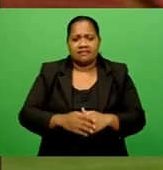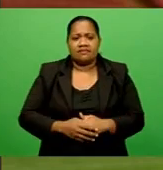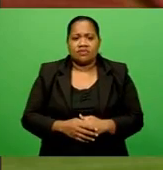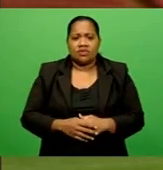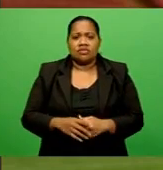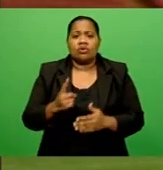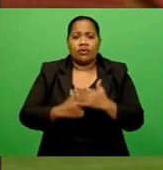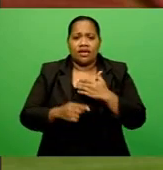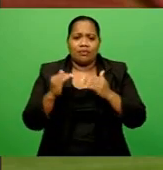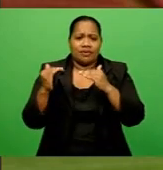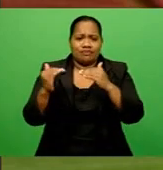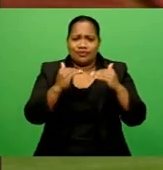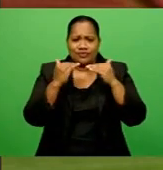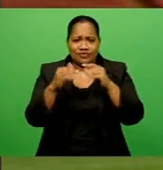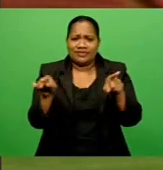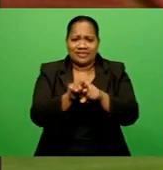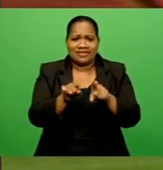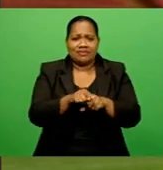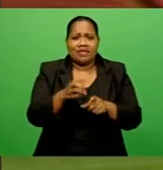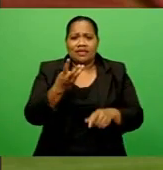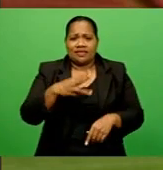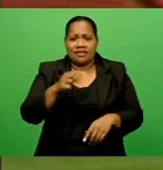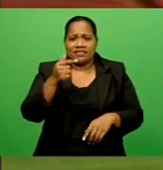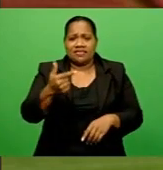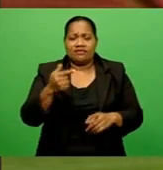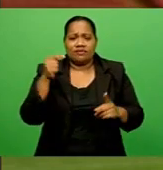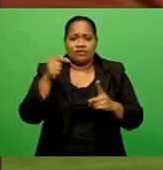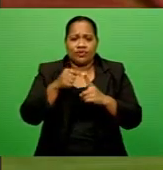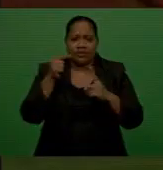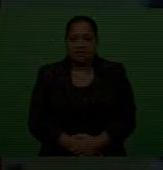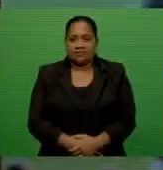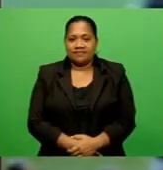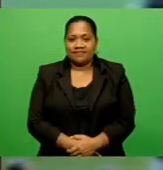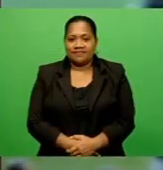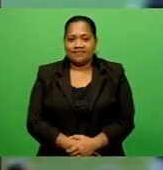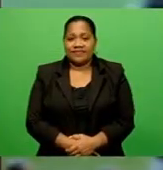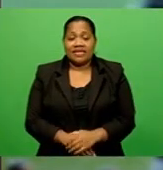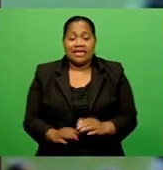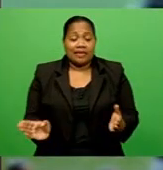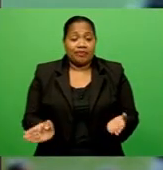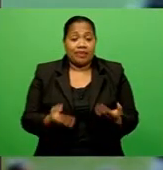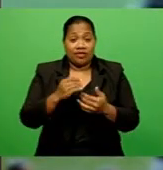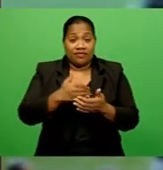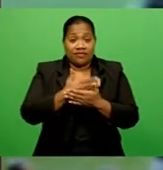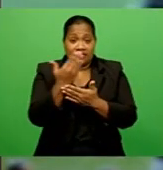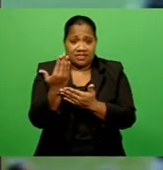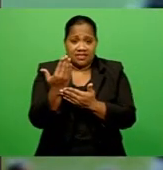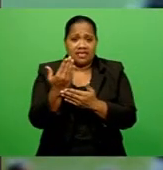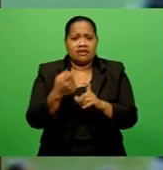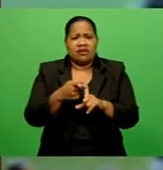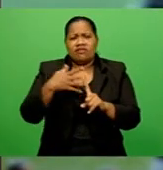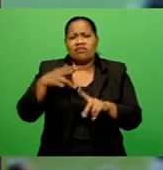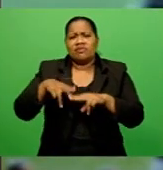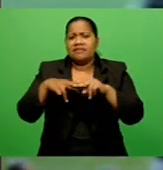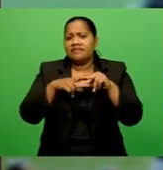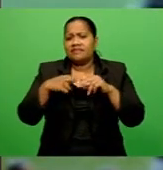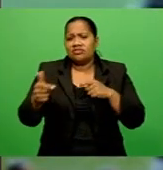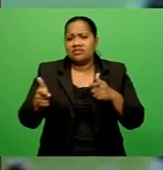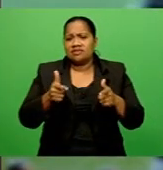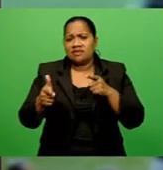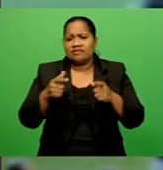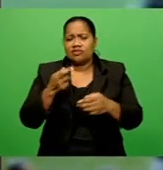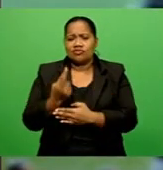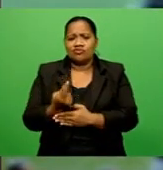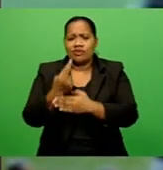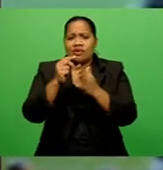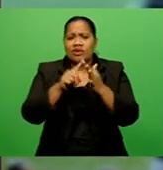leaves United at 37 points, 2 points ahead of Leicester City in second. In play of the day, former Fiji Sevens rep Eroni Sau